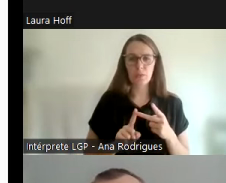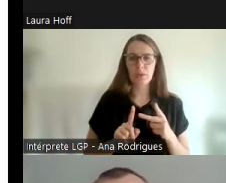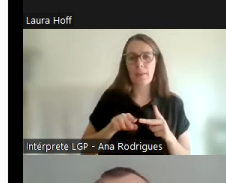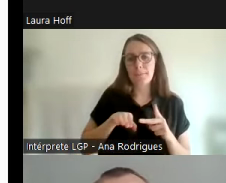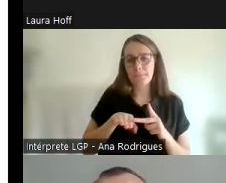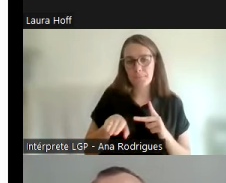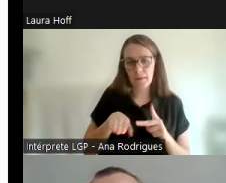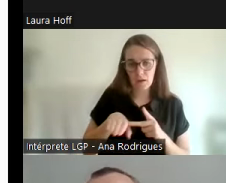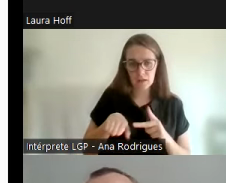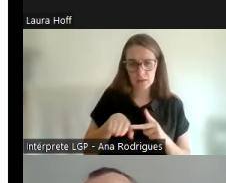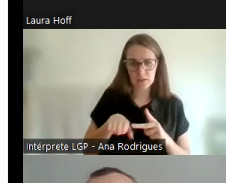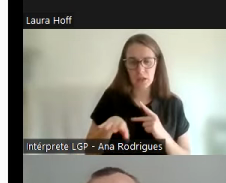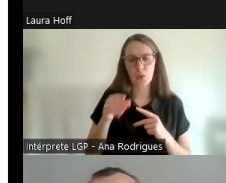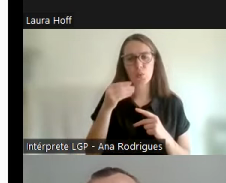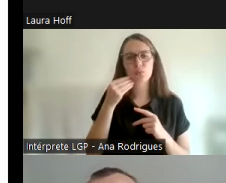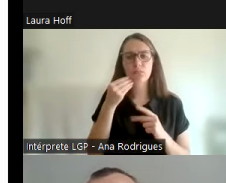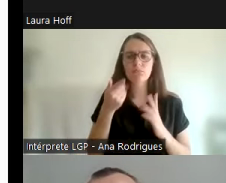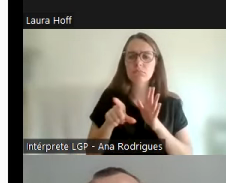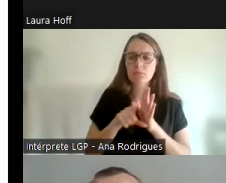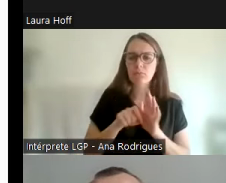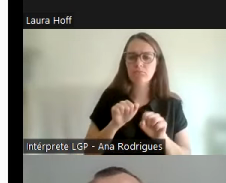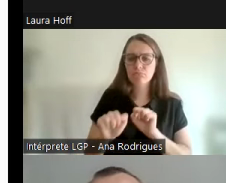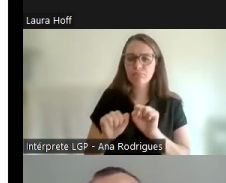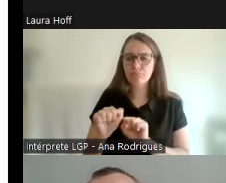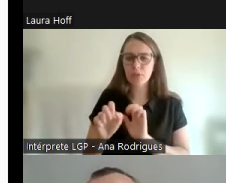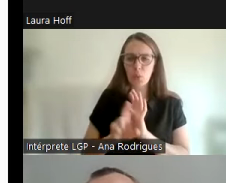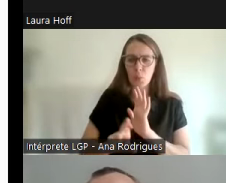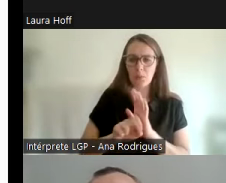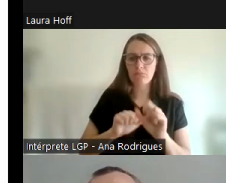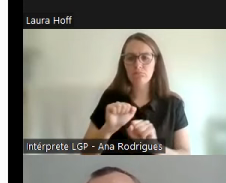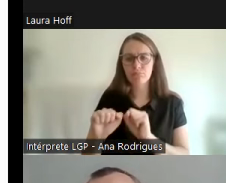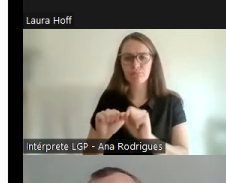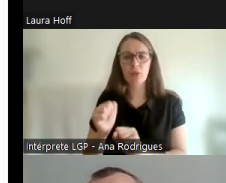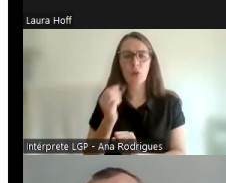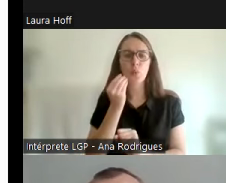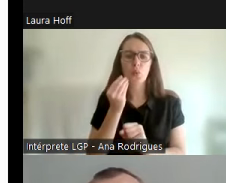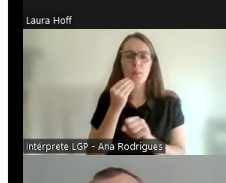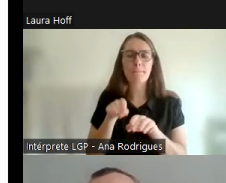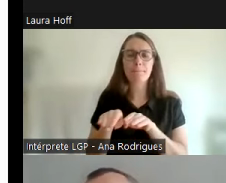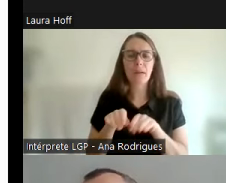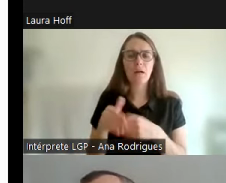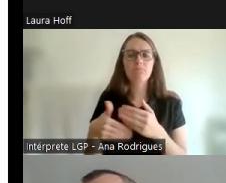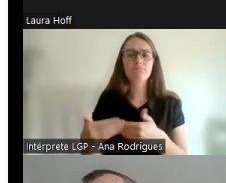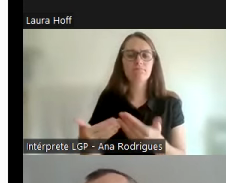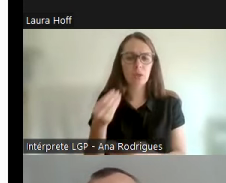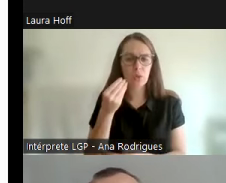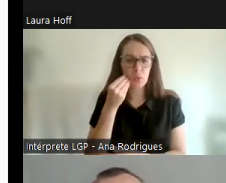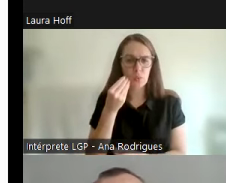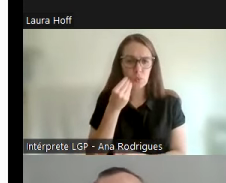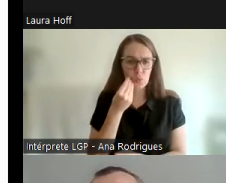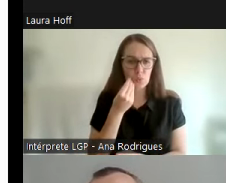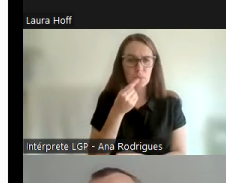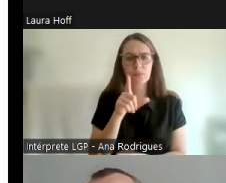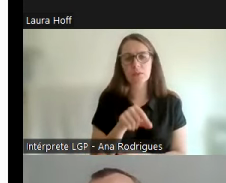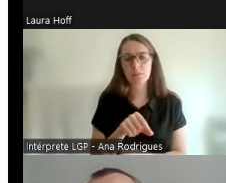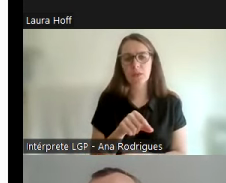the actual application of laws and the regulations at the university, the hotspots we feel,